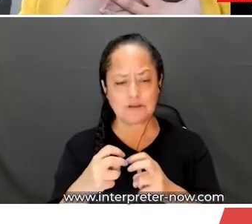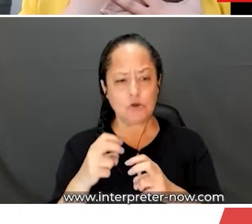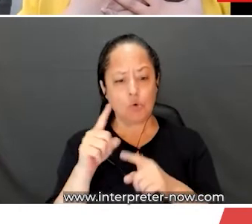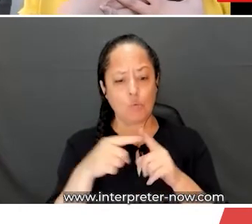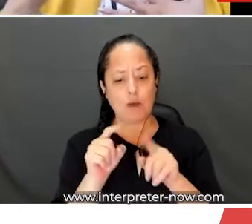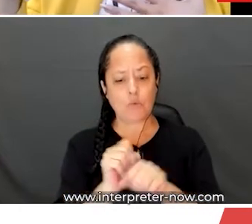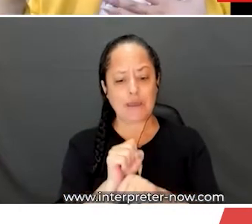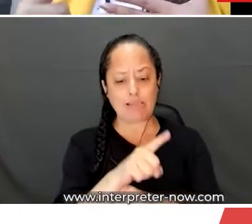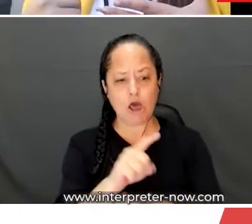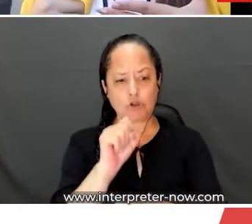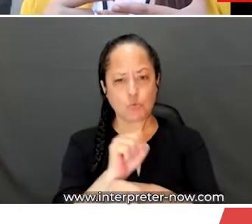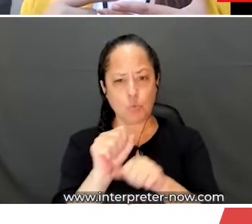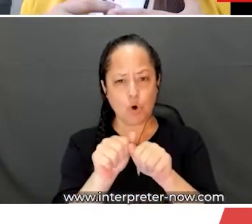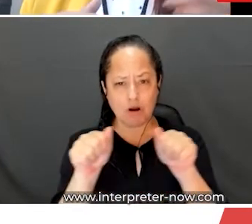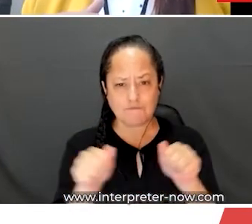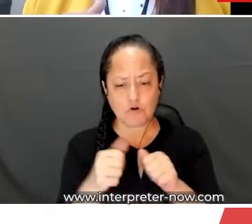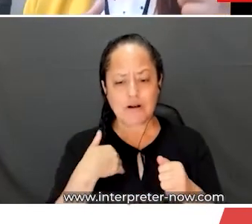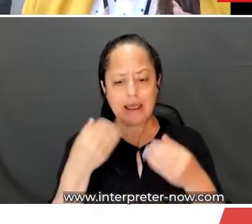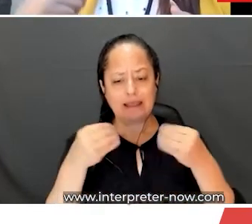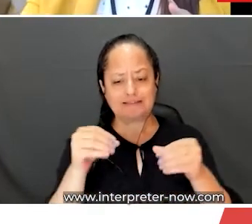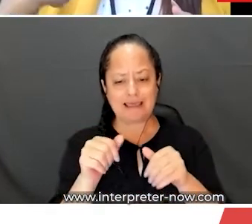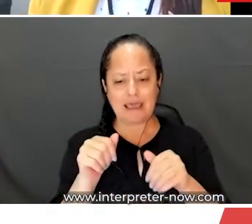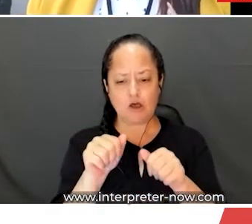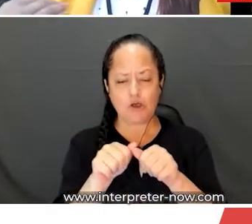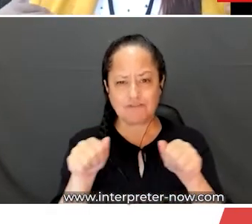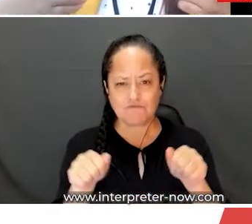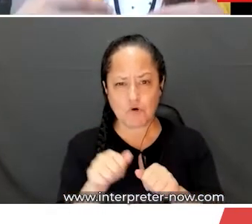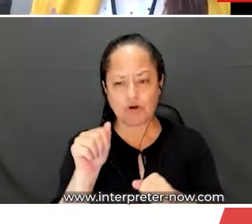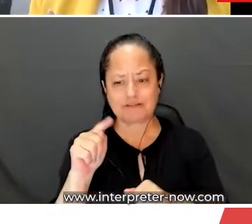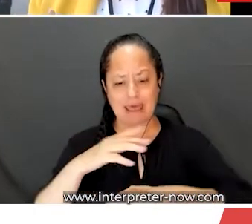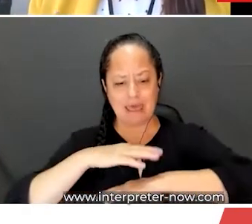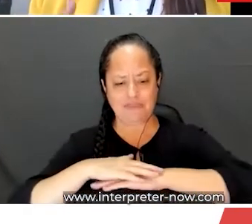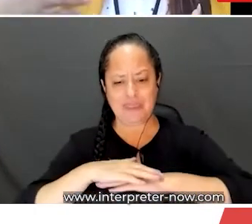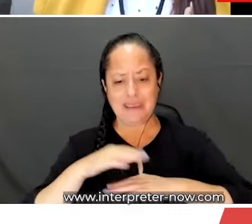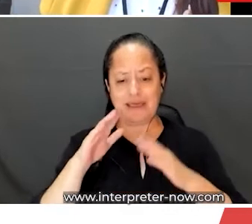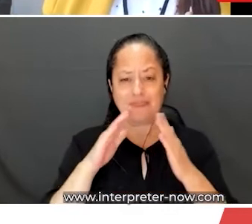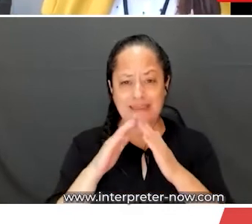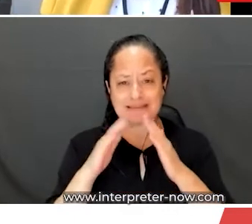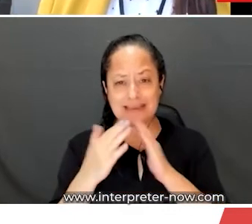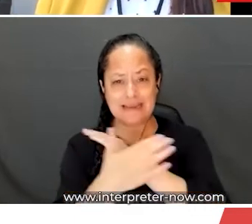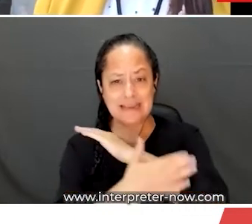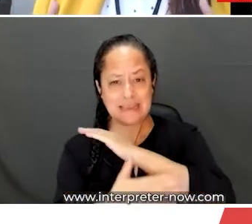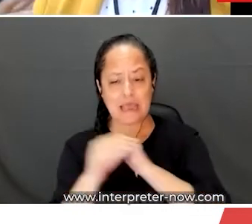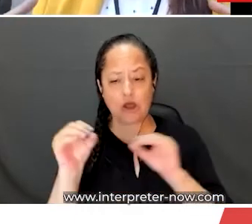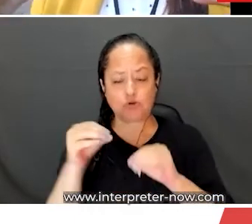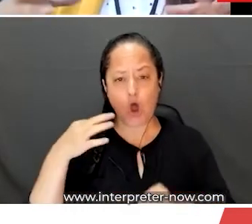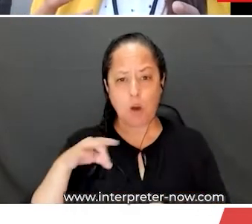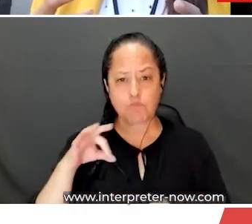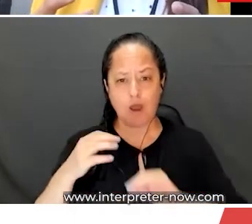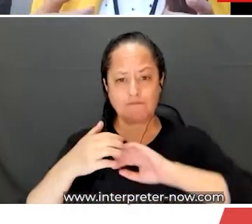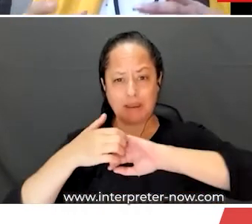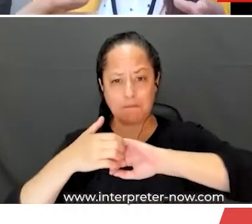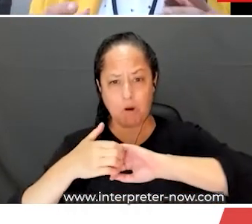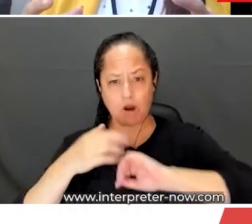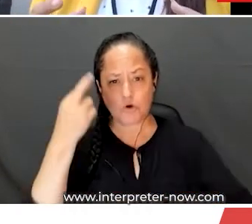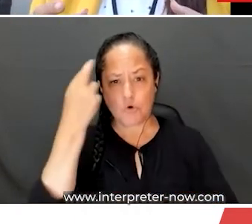workforce program, we had Salesforce at the table. We had the city, we had the county, we had nonprofit step up, nonprofit partners, because we